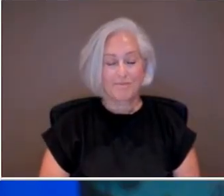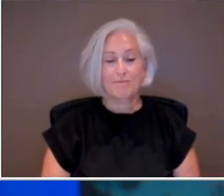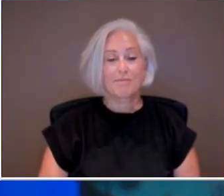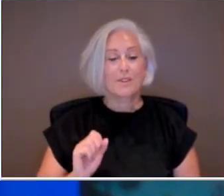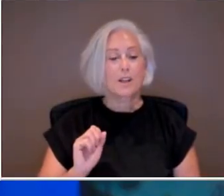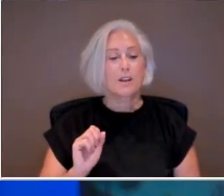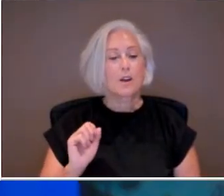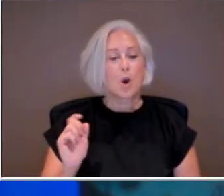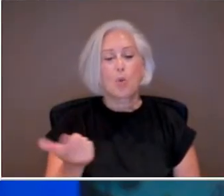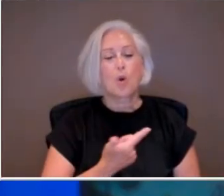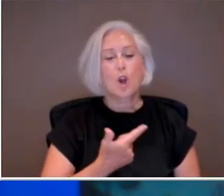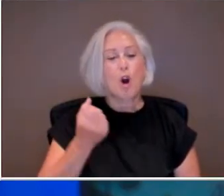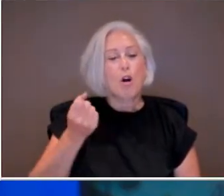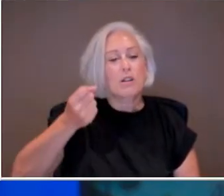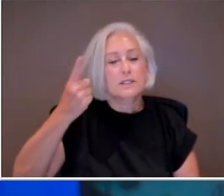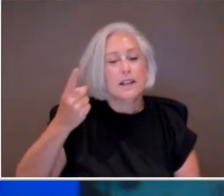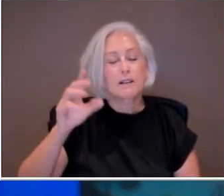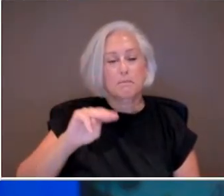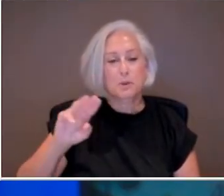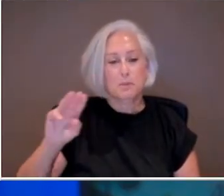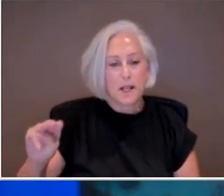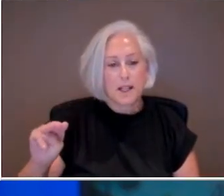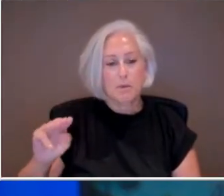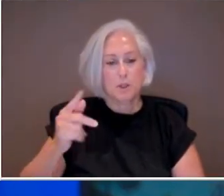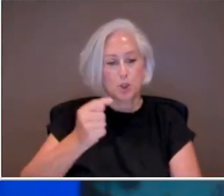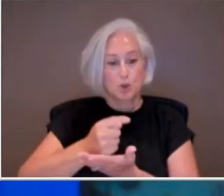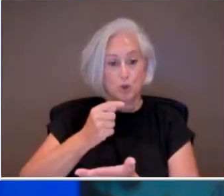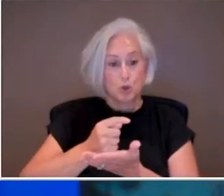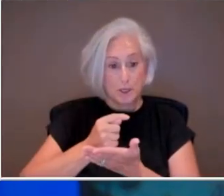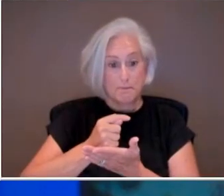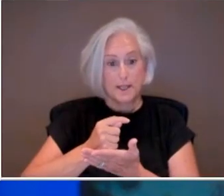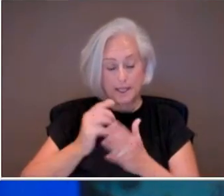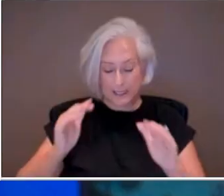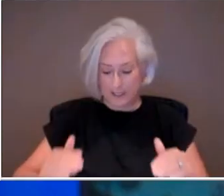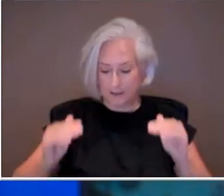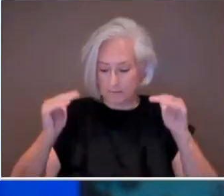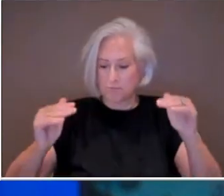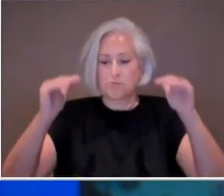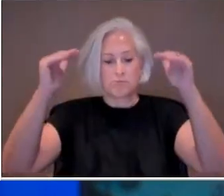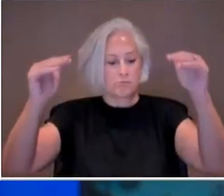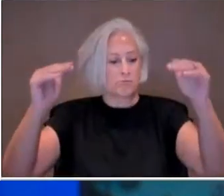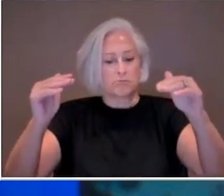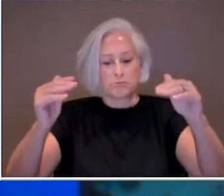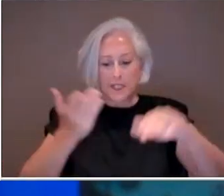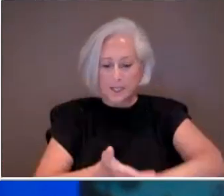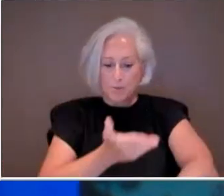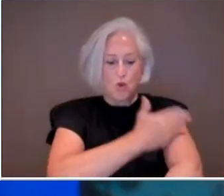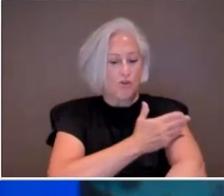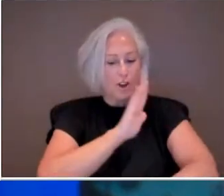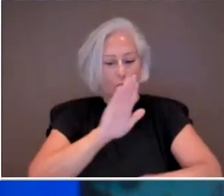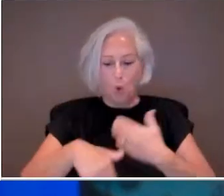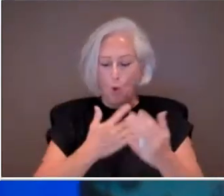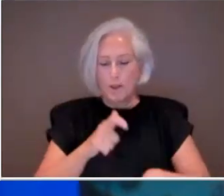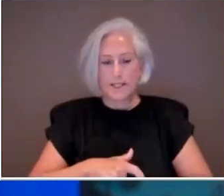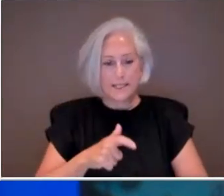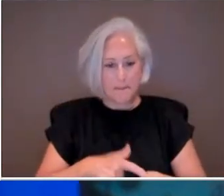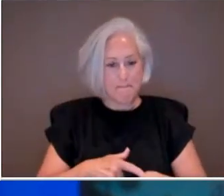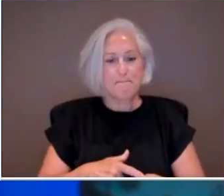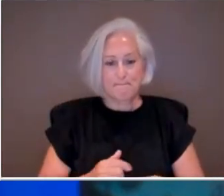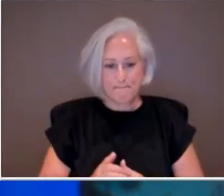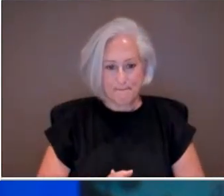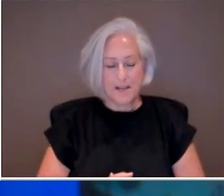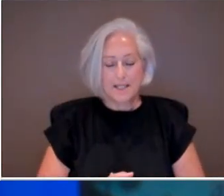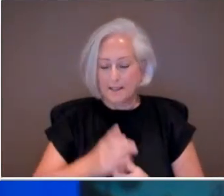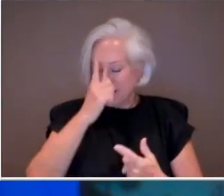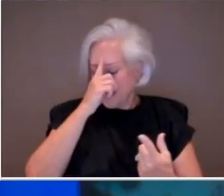much myeloma treatment is advancing. And I think as I always agree with a lot of physicians,